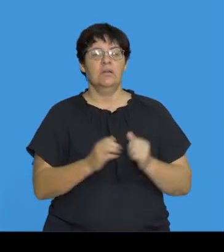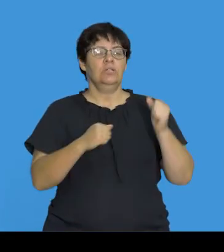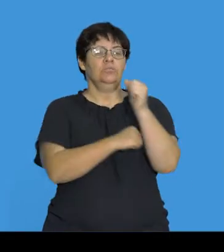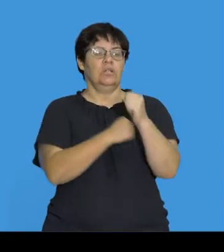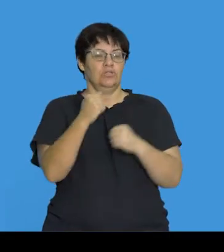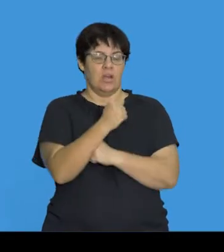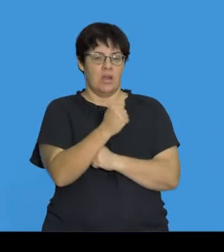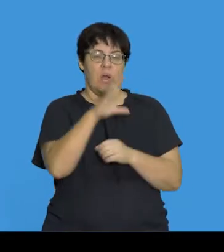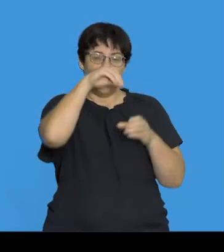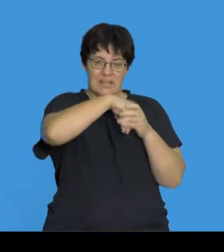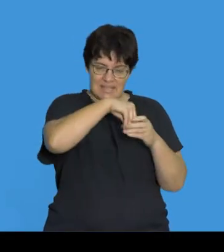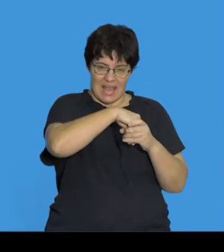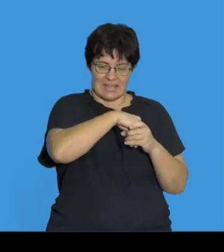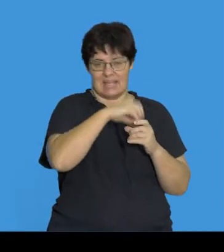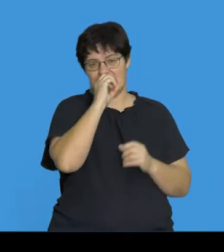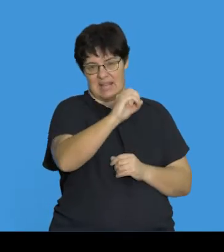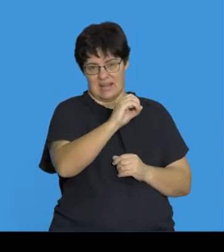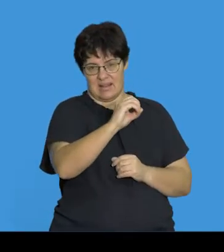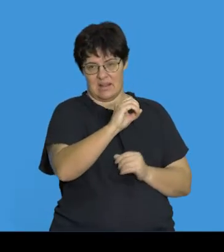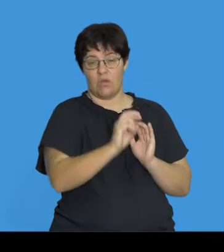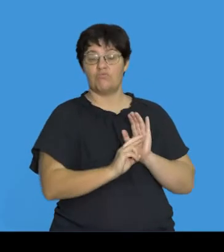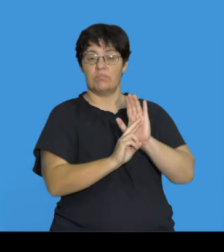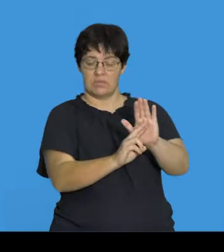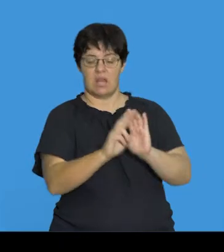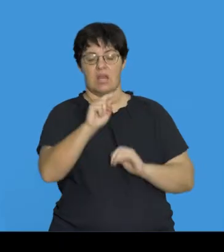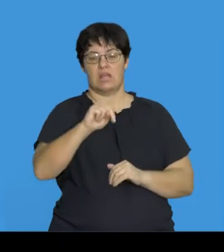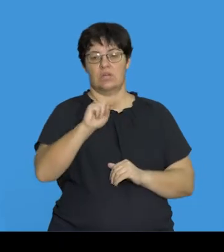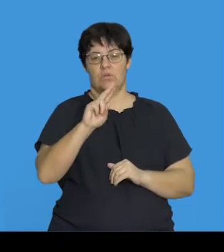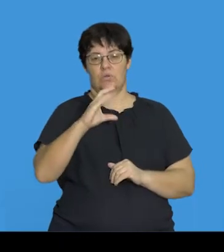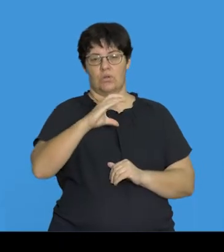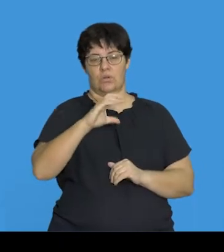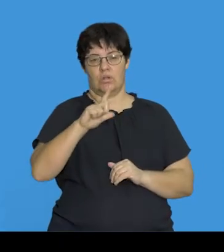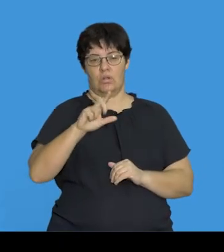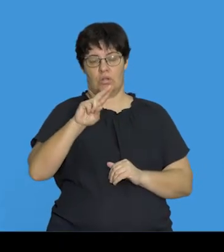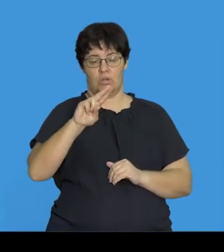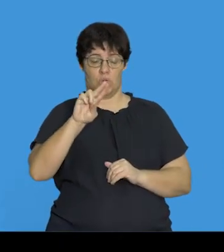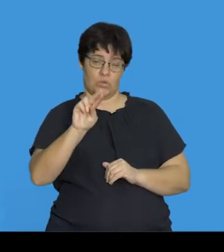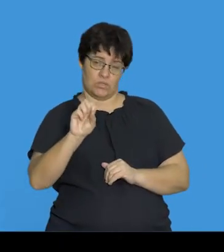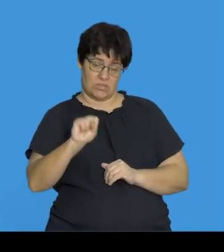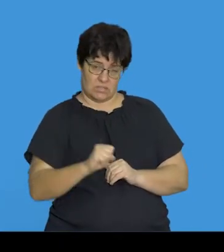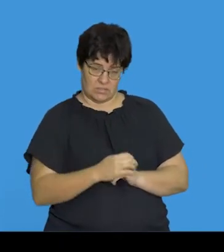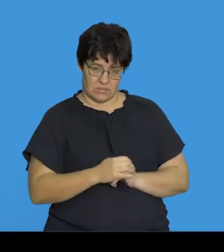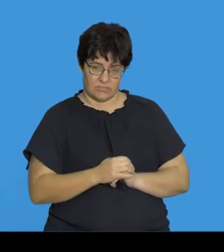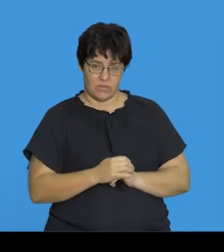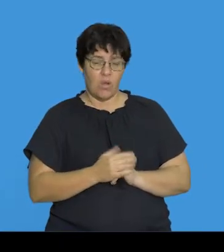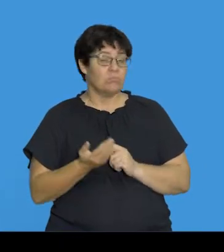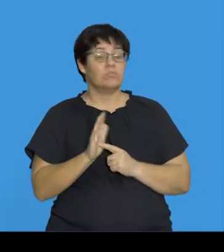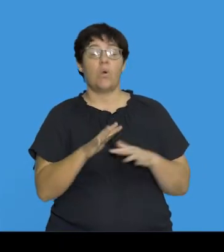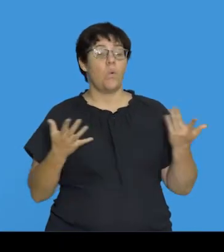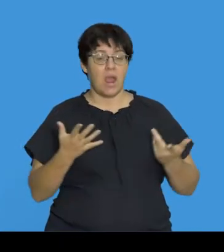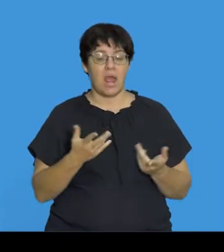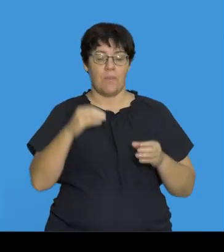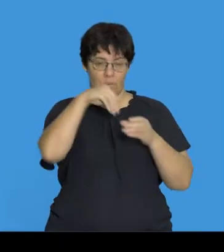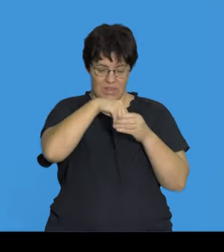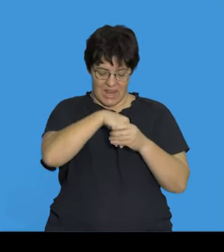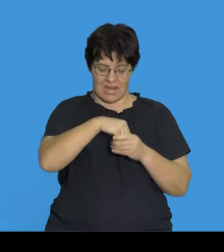a structure inside the cell which is represented by the nucleus. So if I were to illustrate where this process is happening, so we're